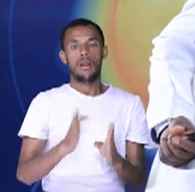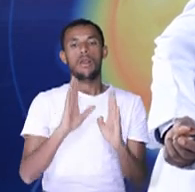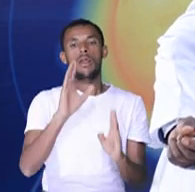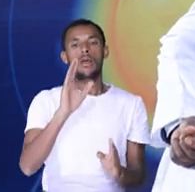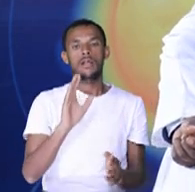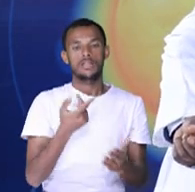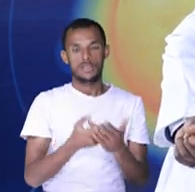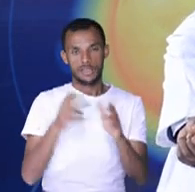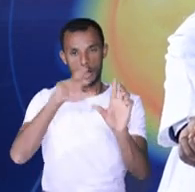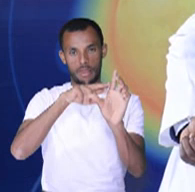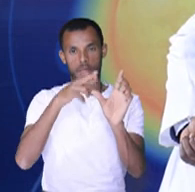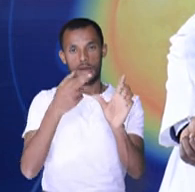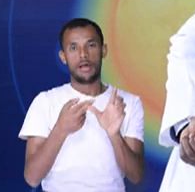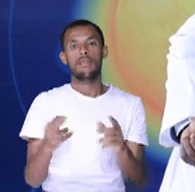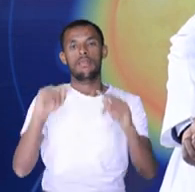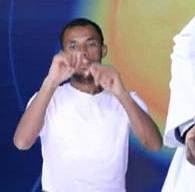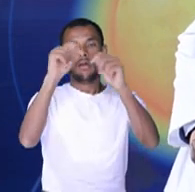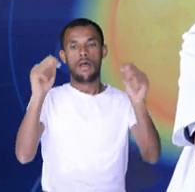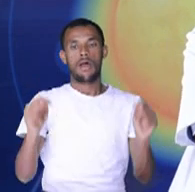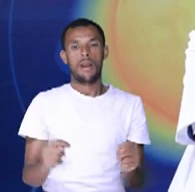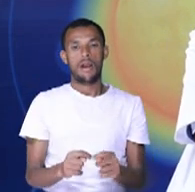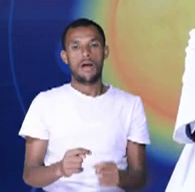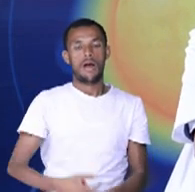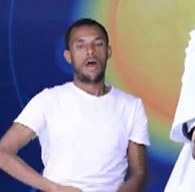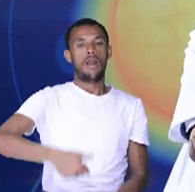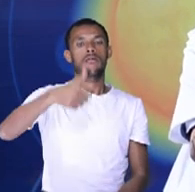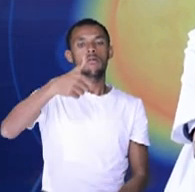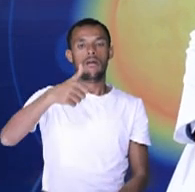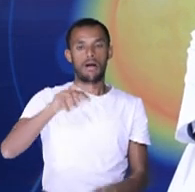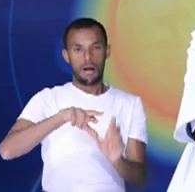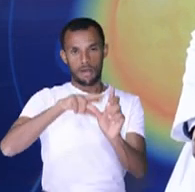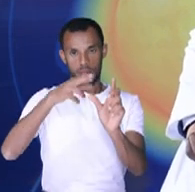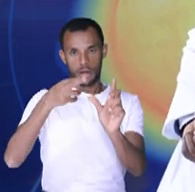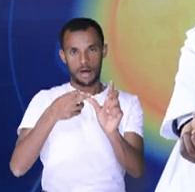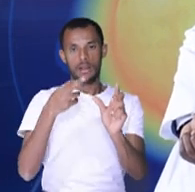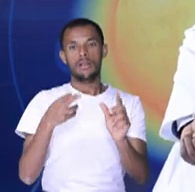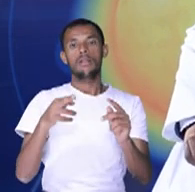This is a right angle triangle, another right angle triangle,